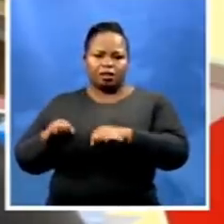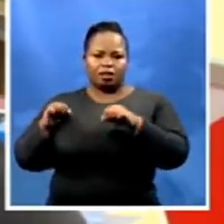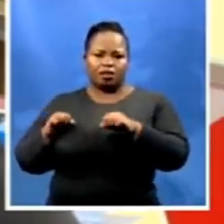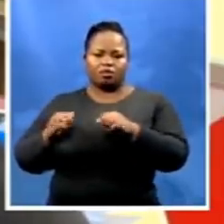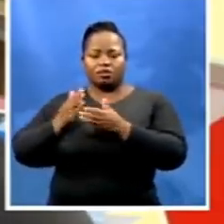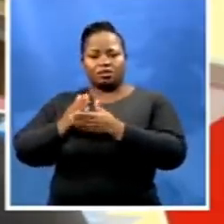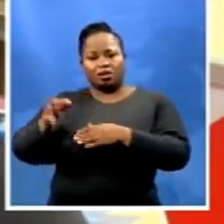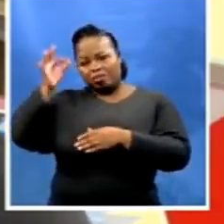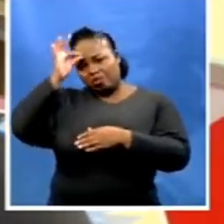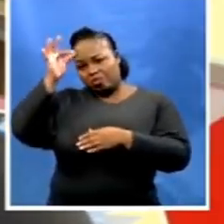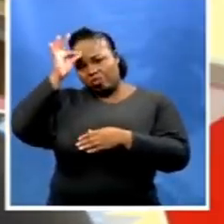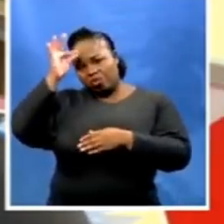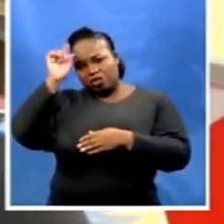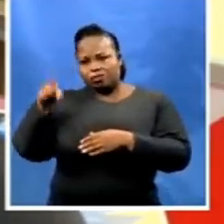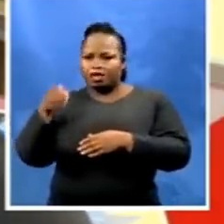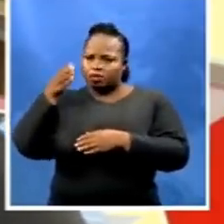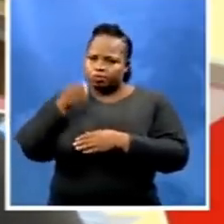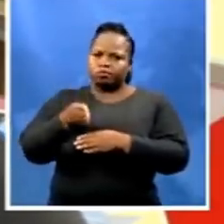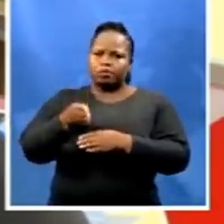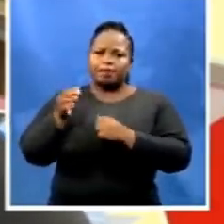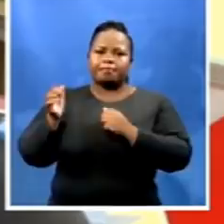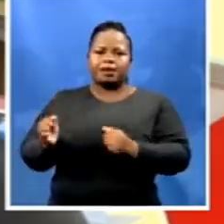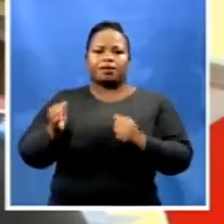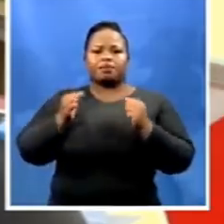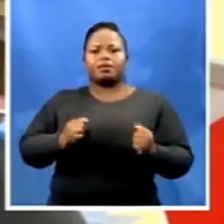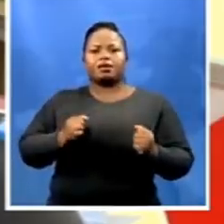of permanent stationing in and around